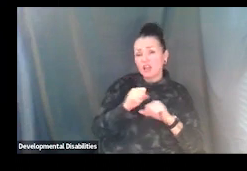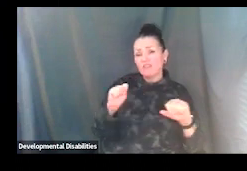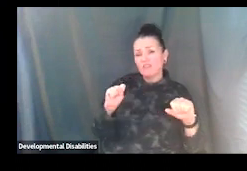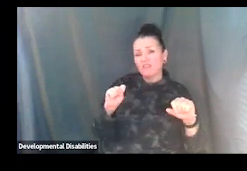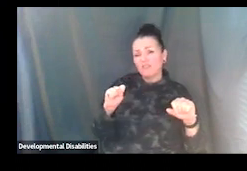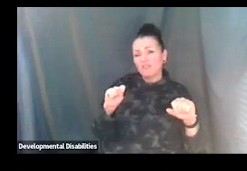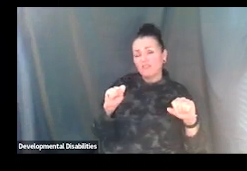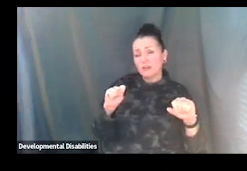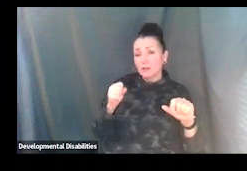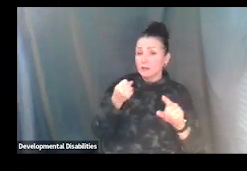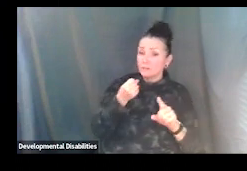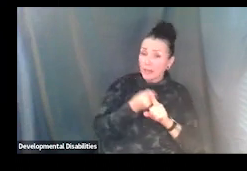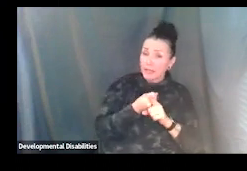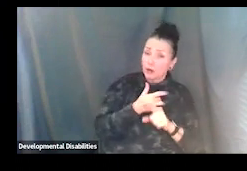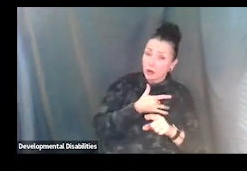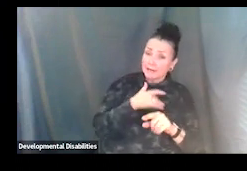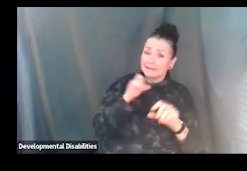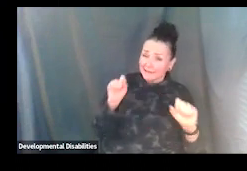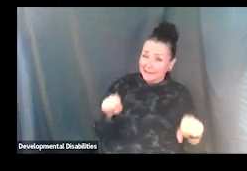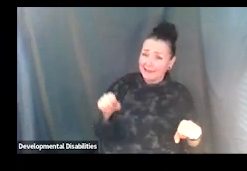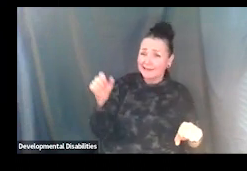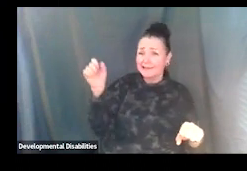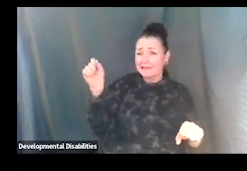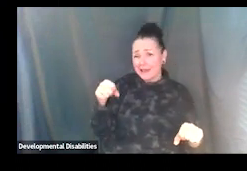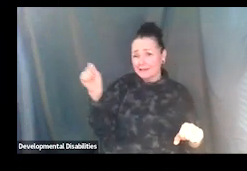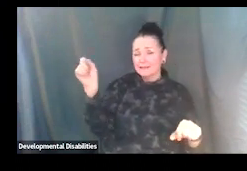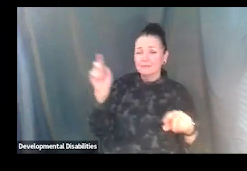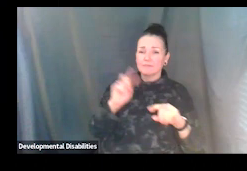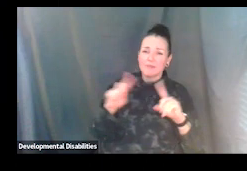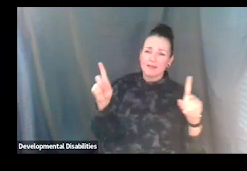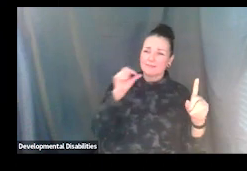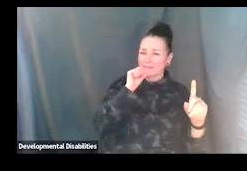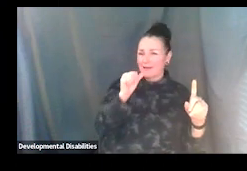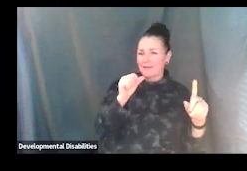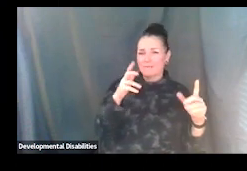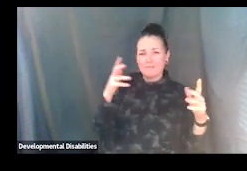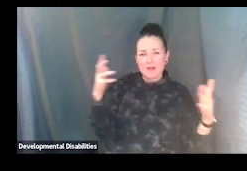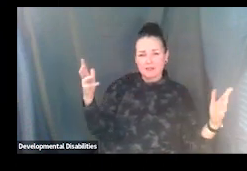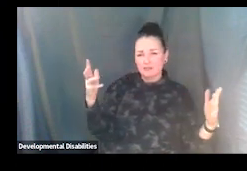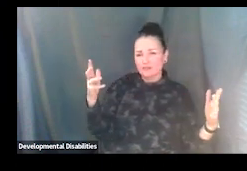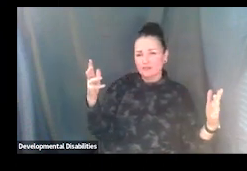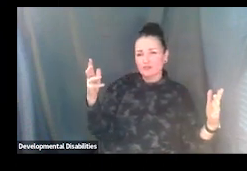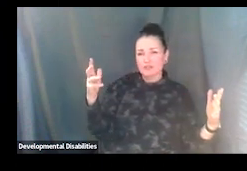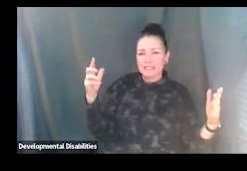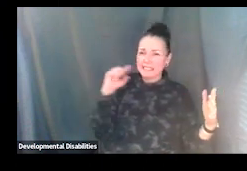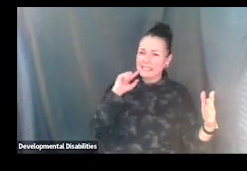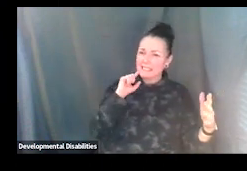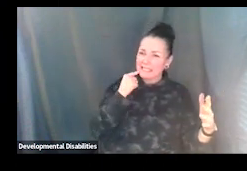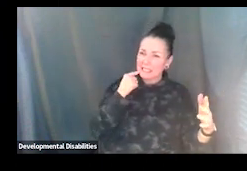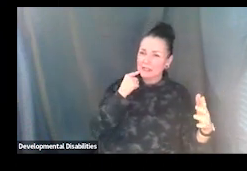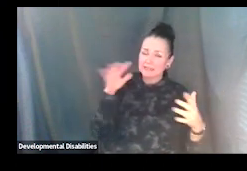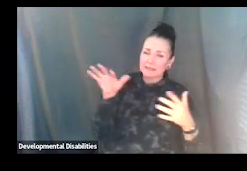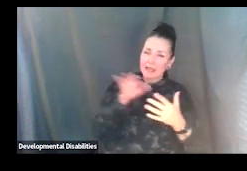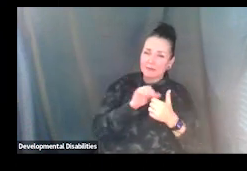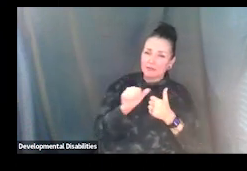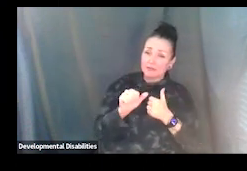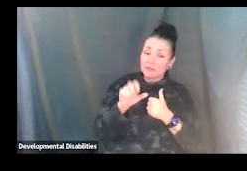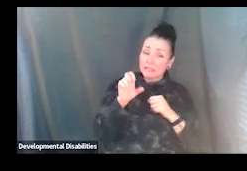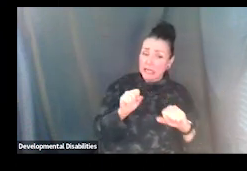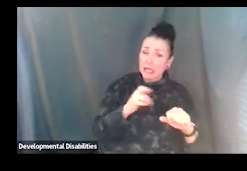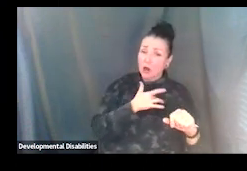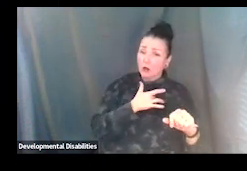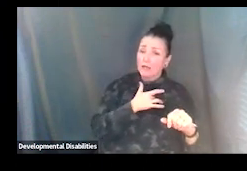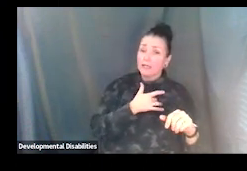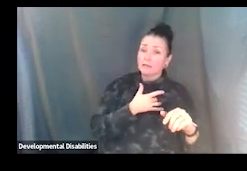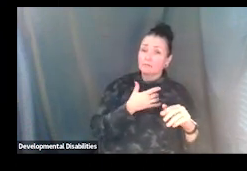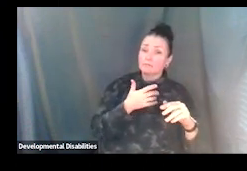when you're talking about huge sample sizes, you can see statistically significant differences in heart rate and blood pressure, but for the most part, clinically